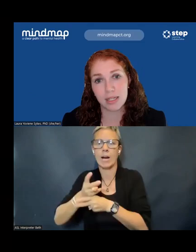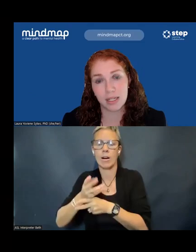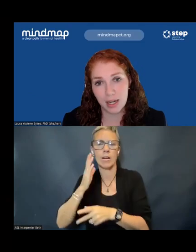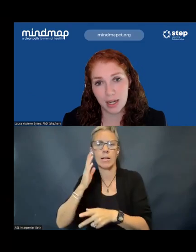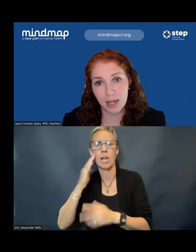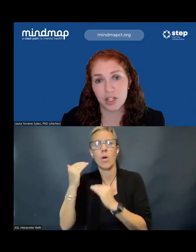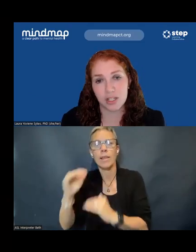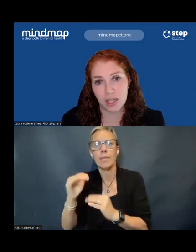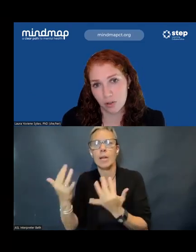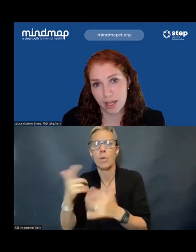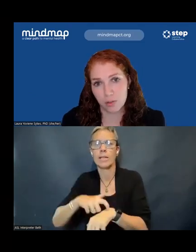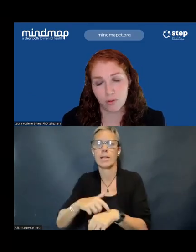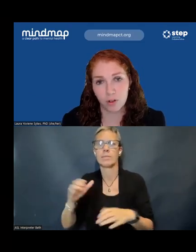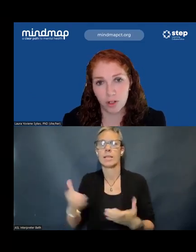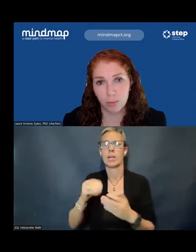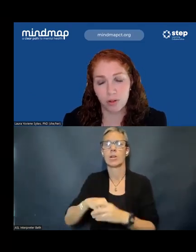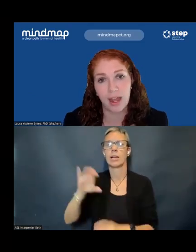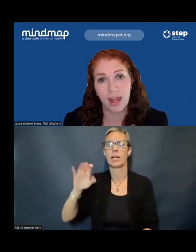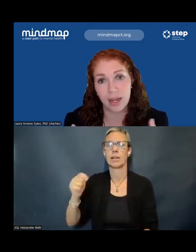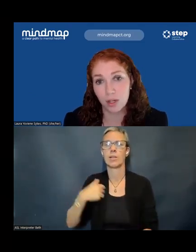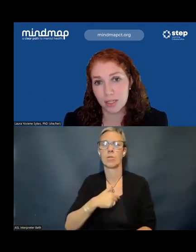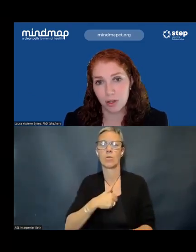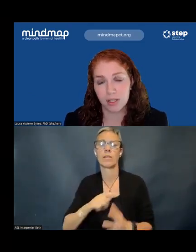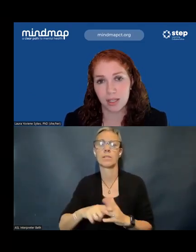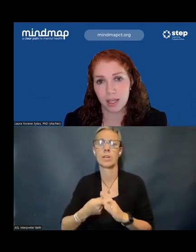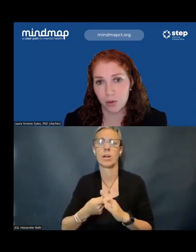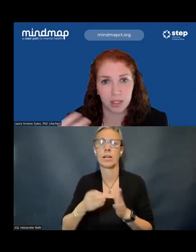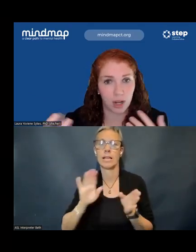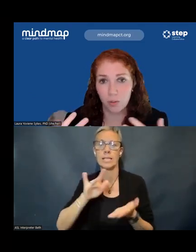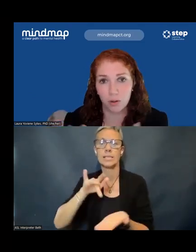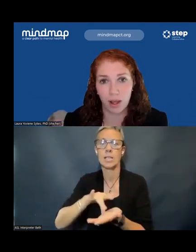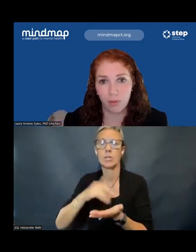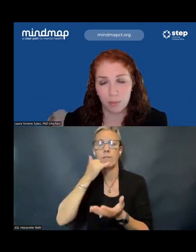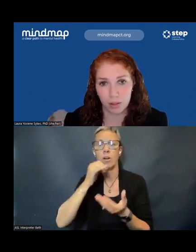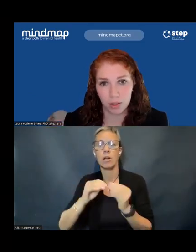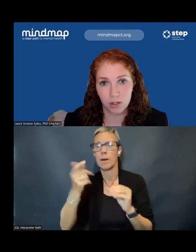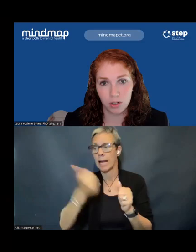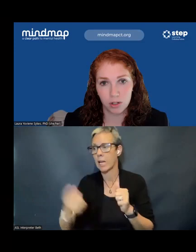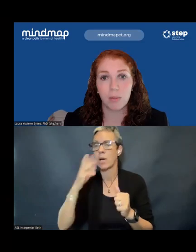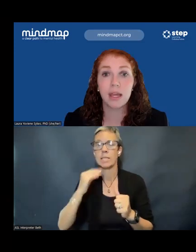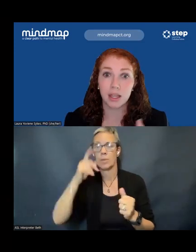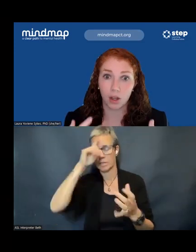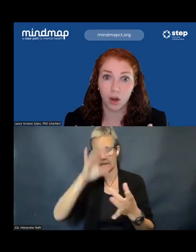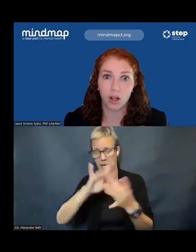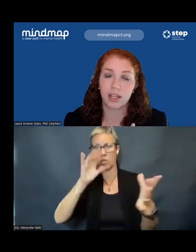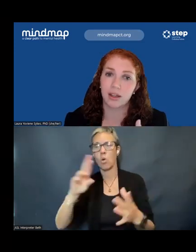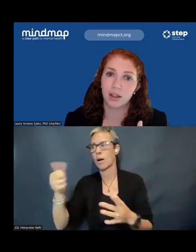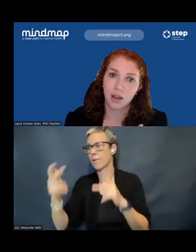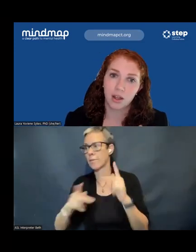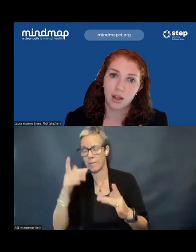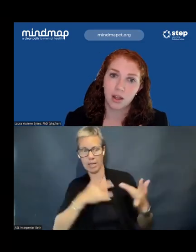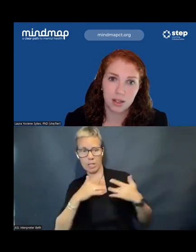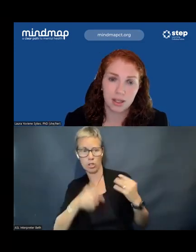times. In Connecticut, we've launched a centralized referral number that anyone experiencing psychosis or anyone around them concerned about them can call and